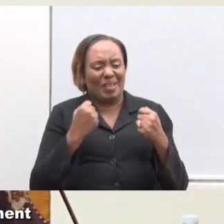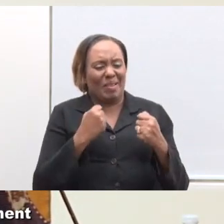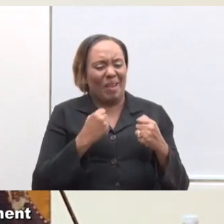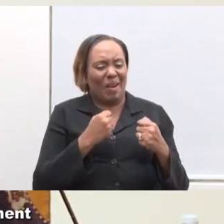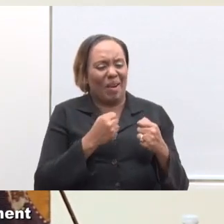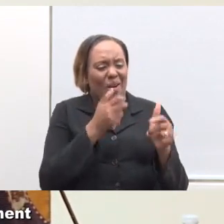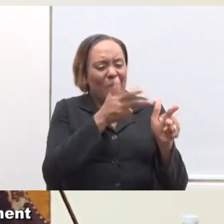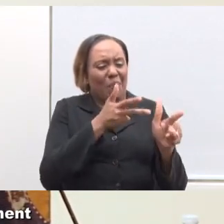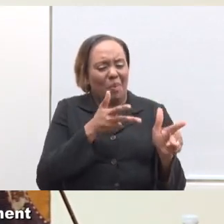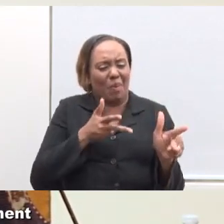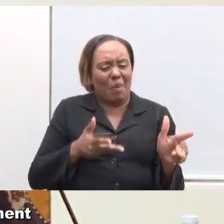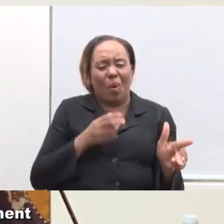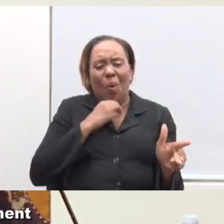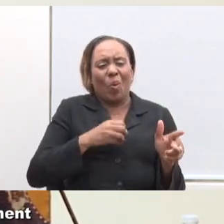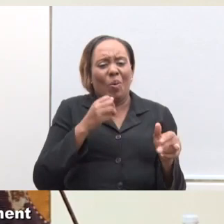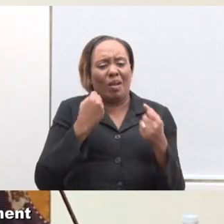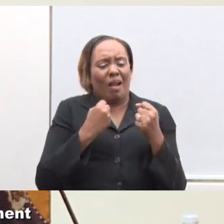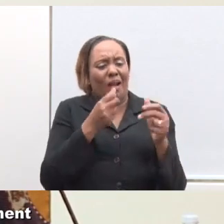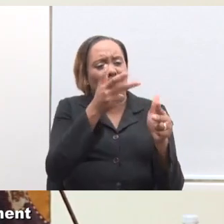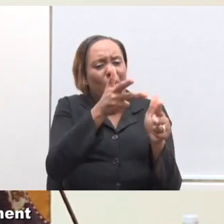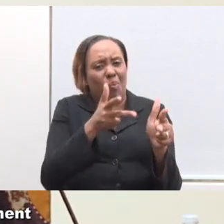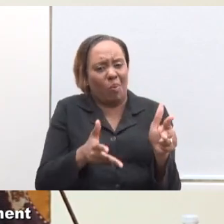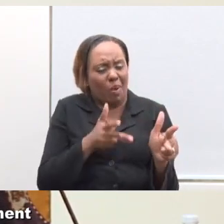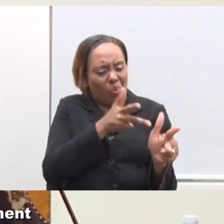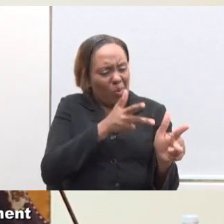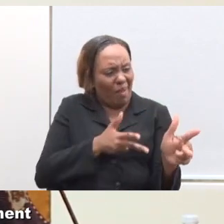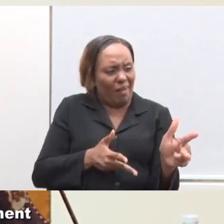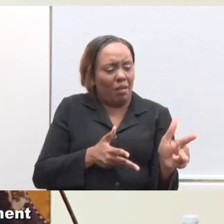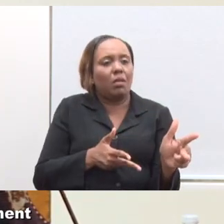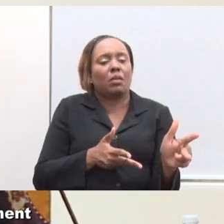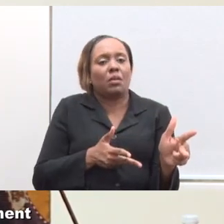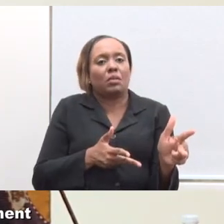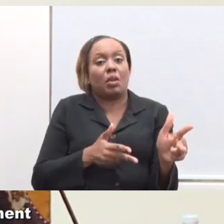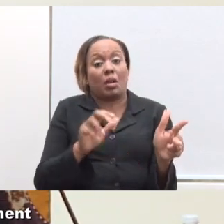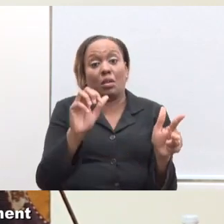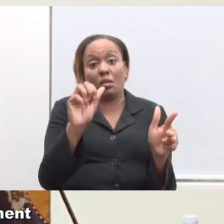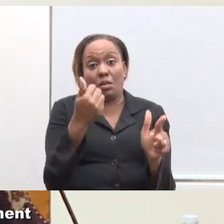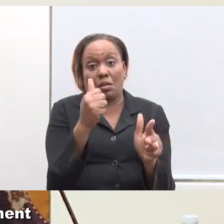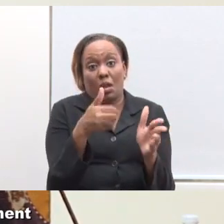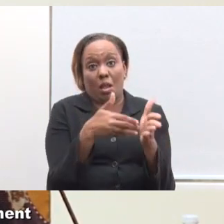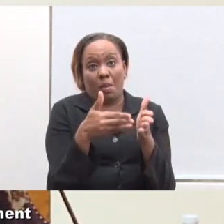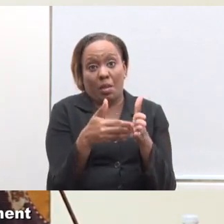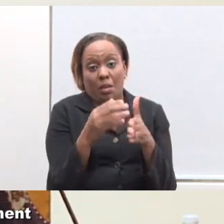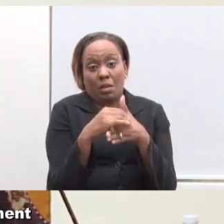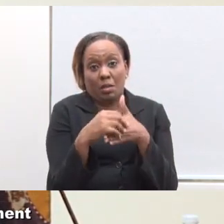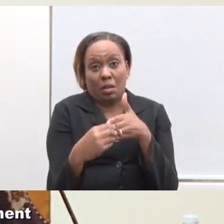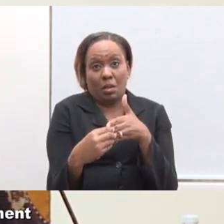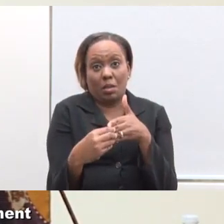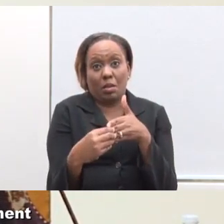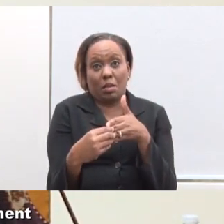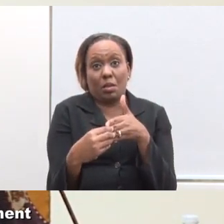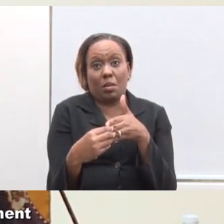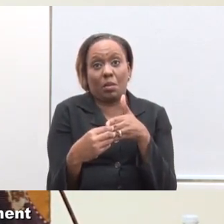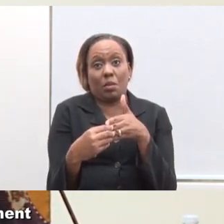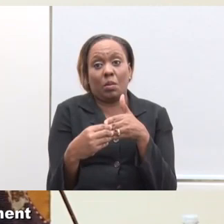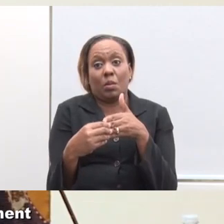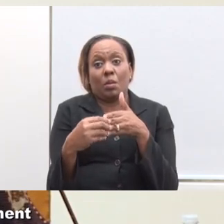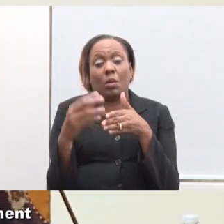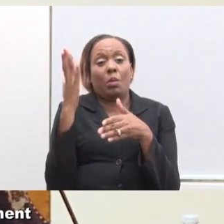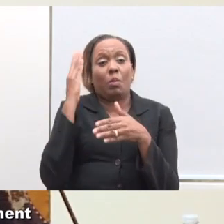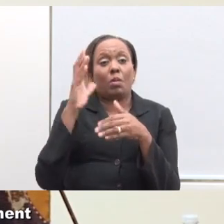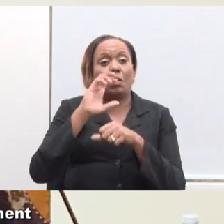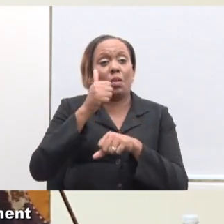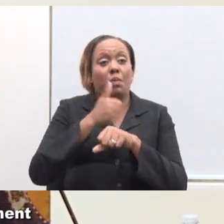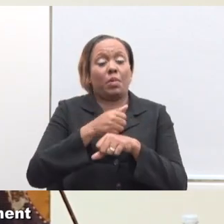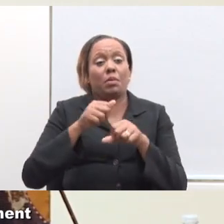number of years, but it has to start somewhere. So that $10 million will first address the National Innovation Center